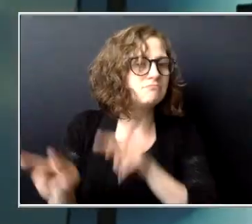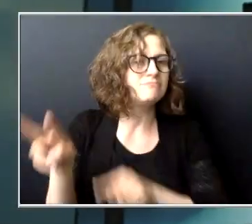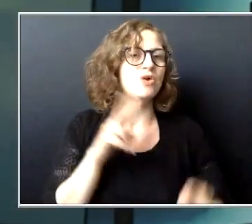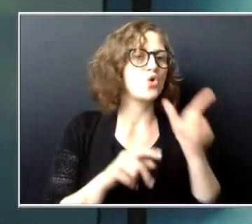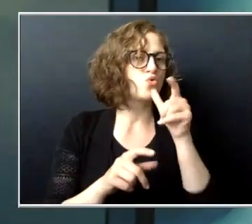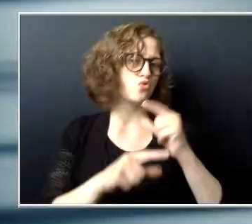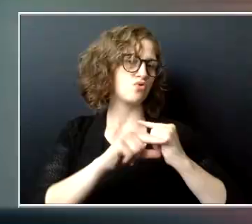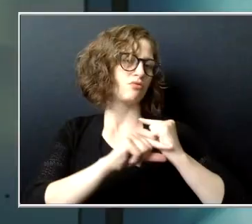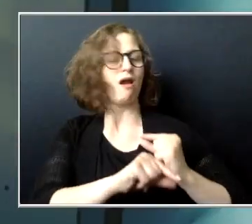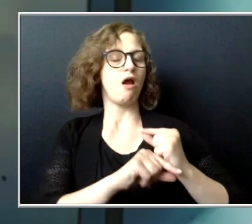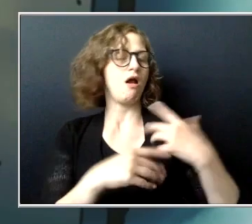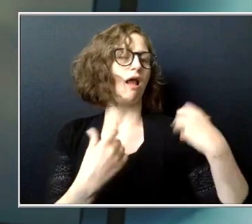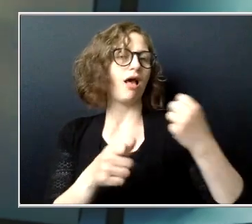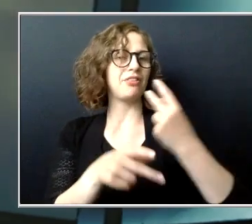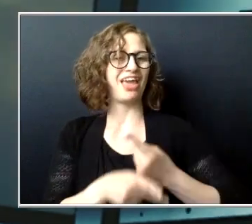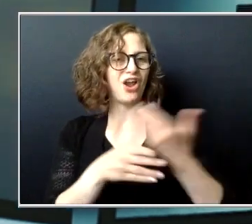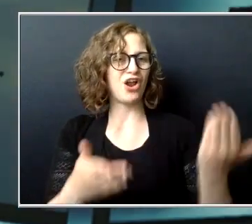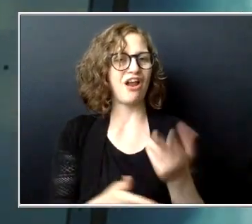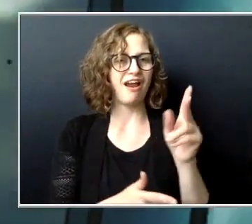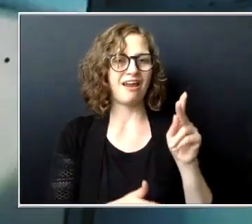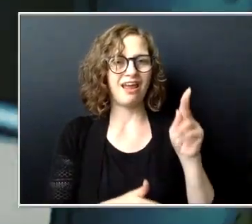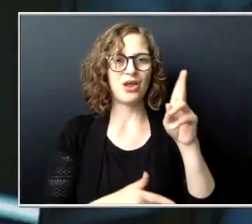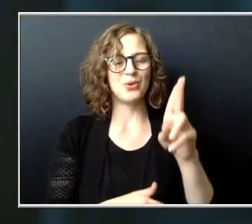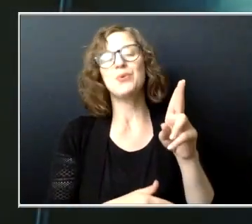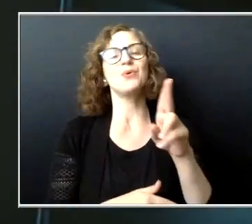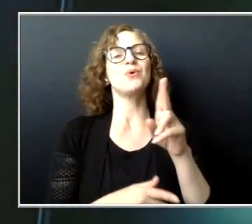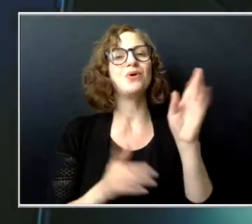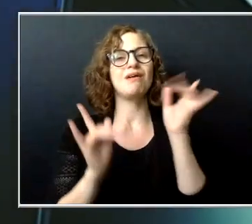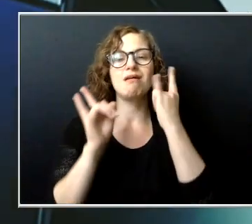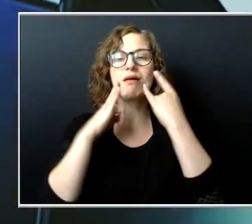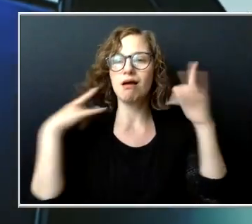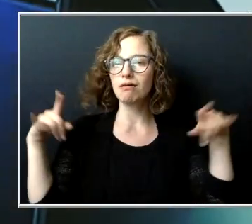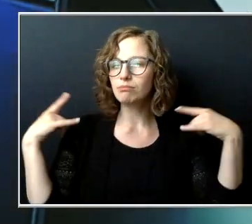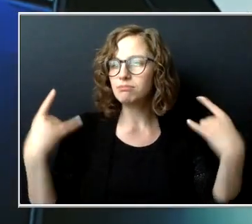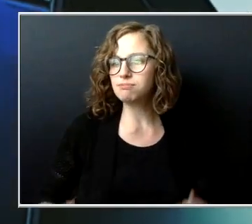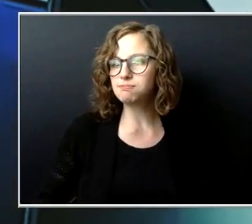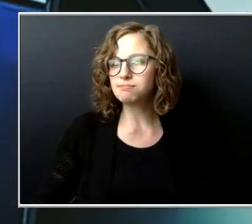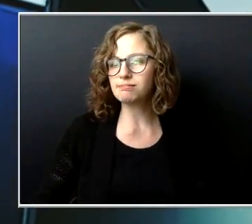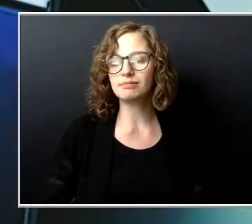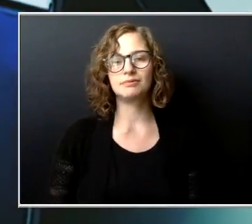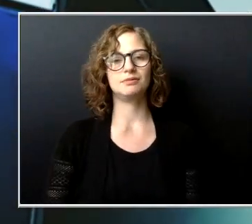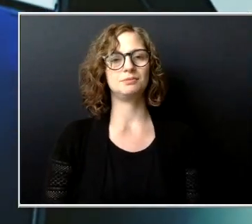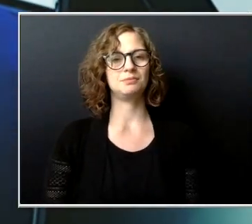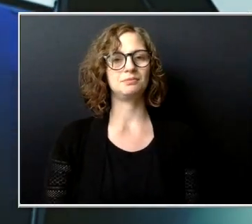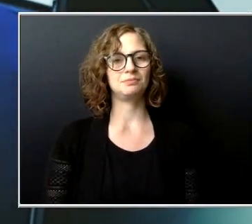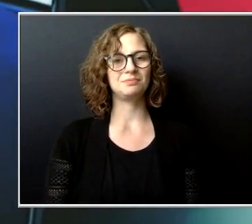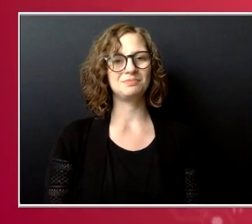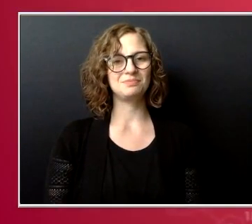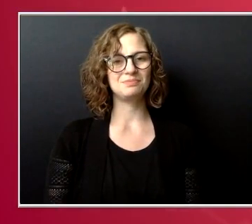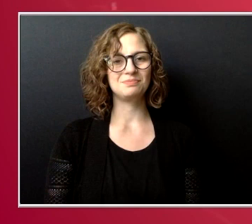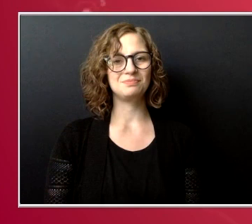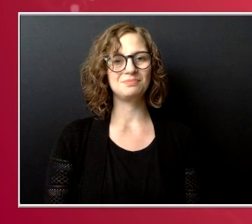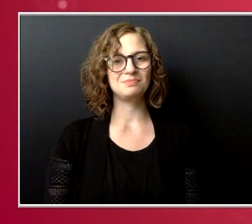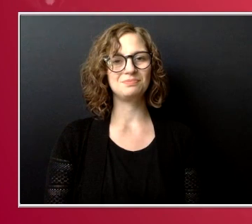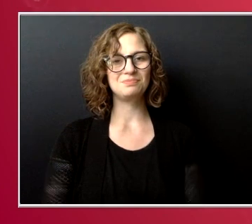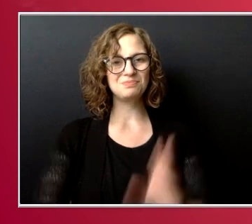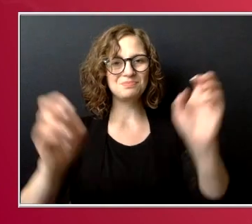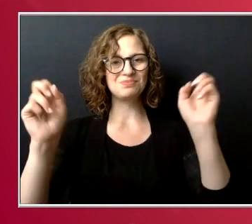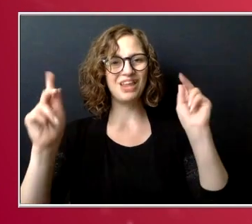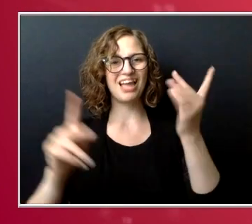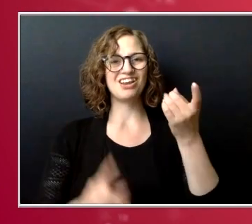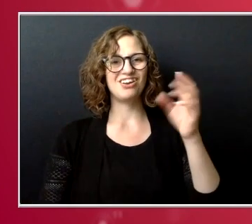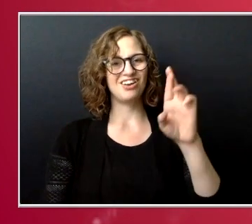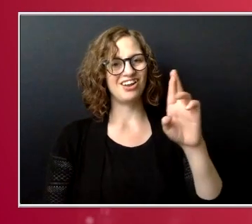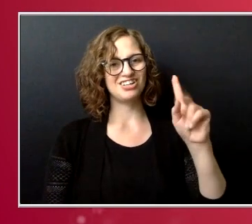the University of Kansas Health System. Let's go behind the mask. Okay, Dr. Tilden, this is your first